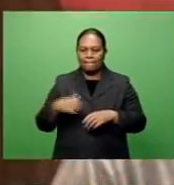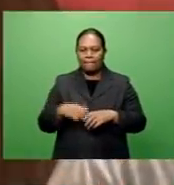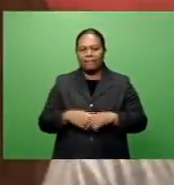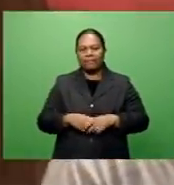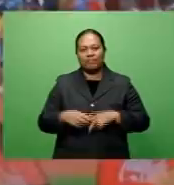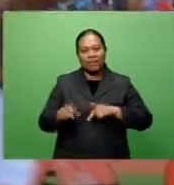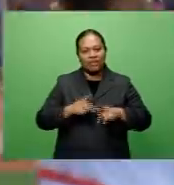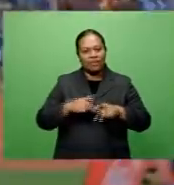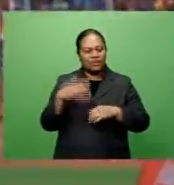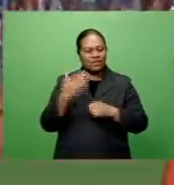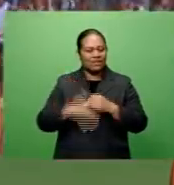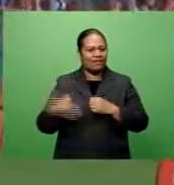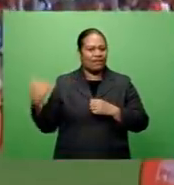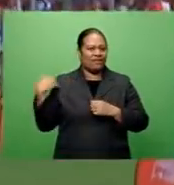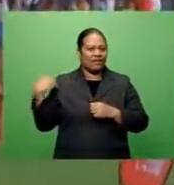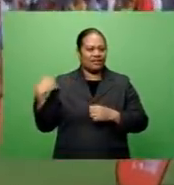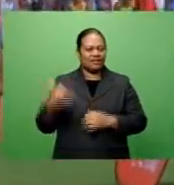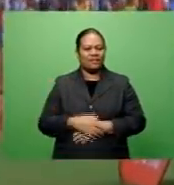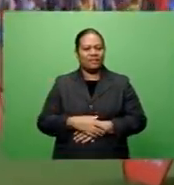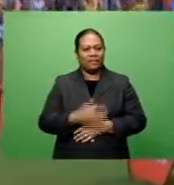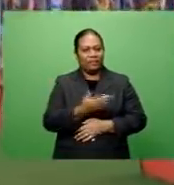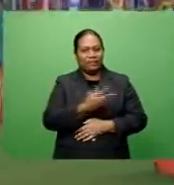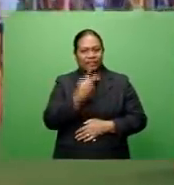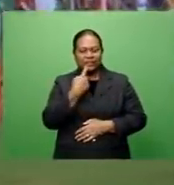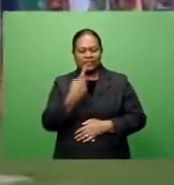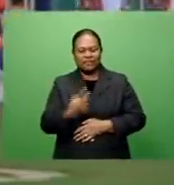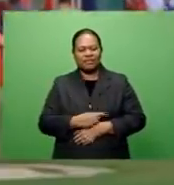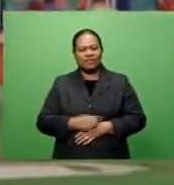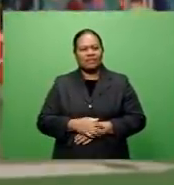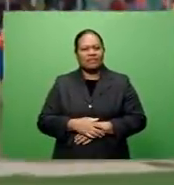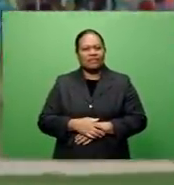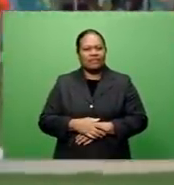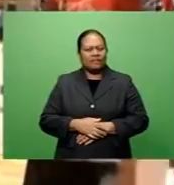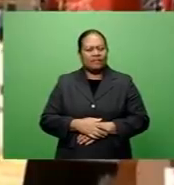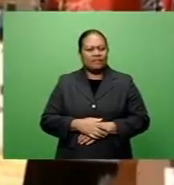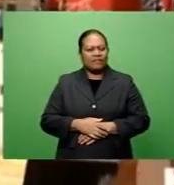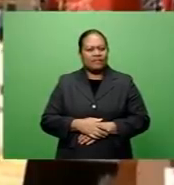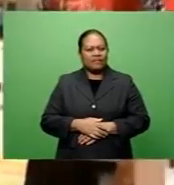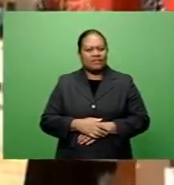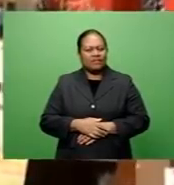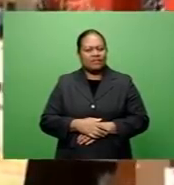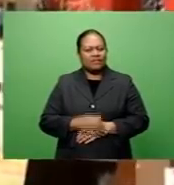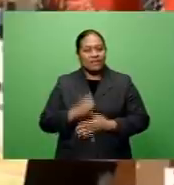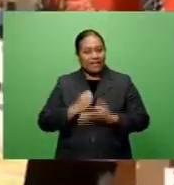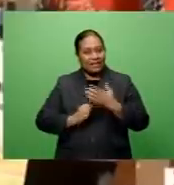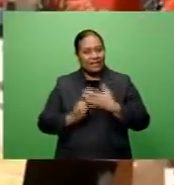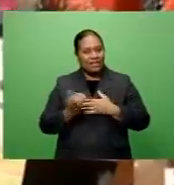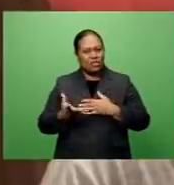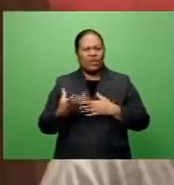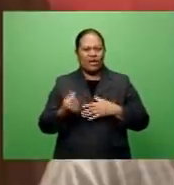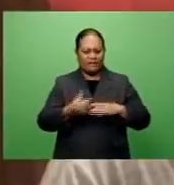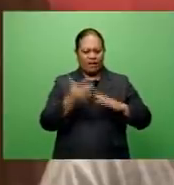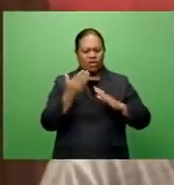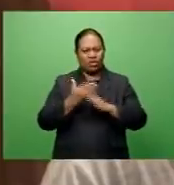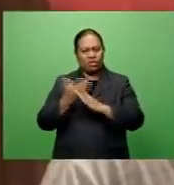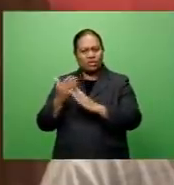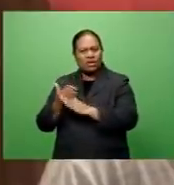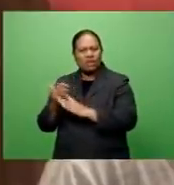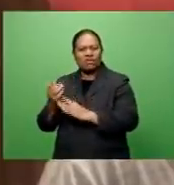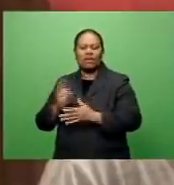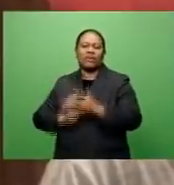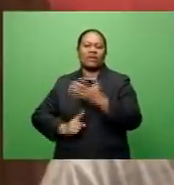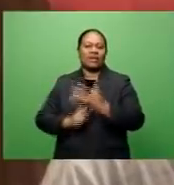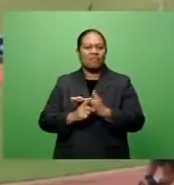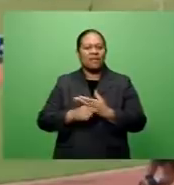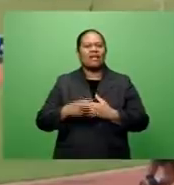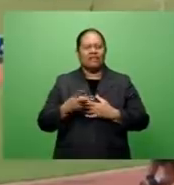results is going to be very good. The funny thing was that even though there was a lockdown, some schools continued to train